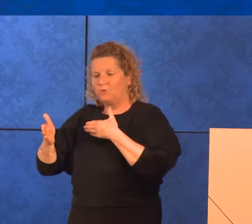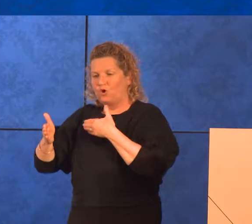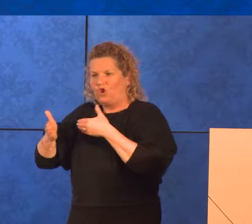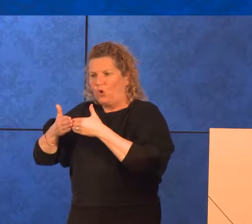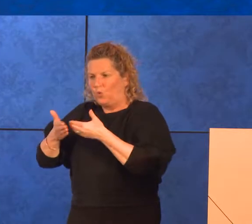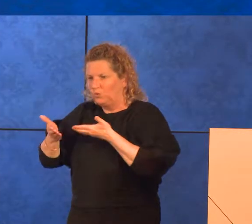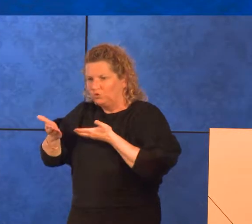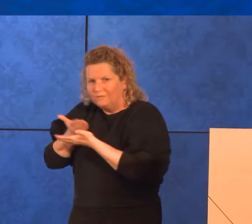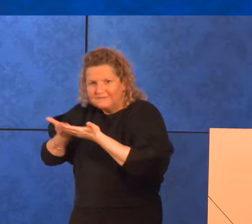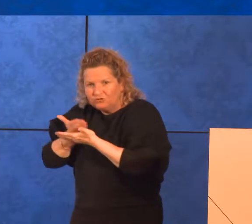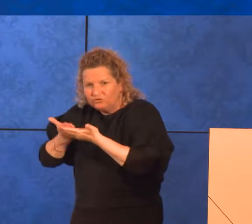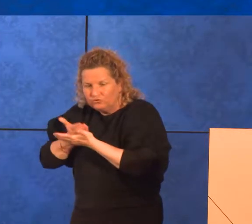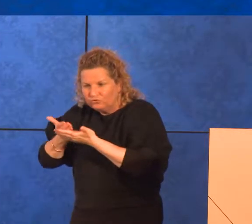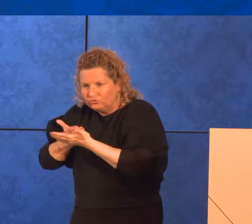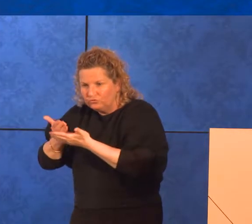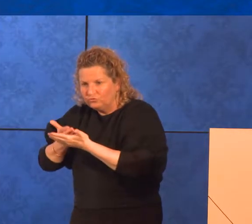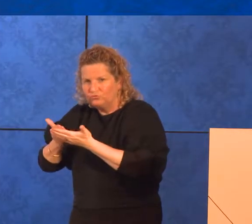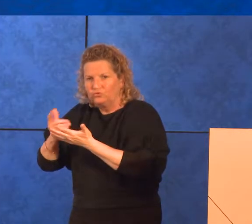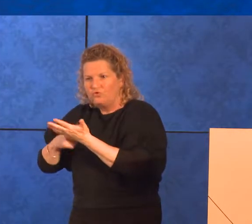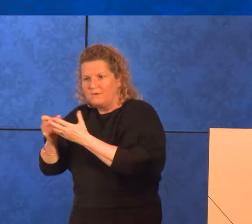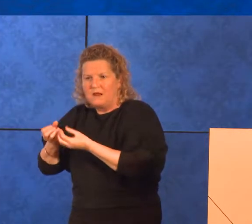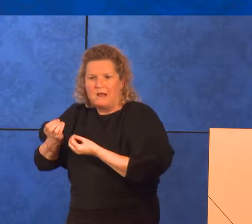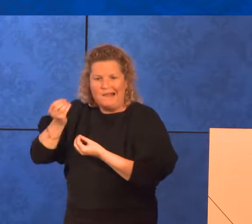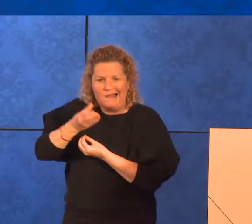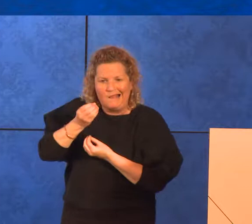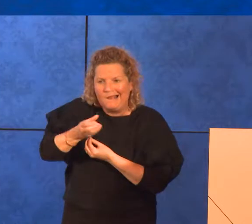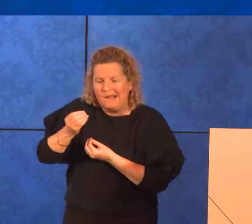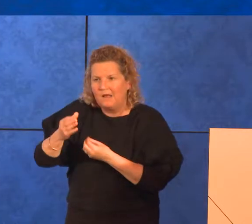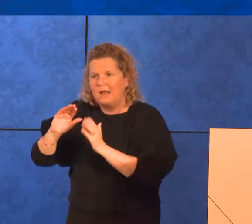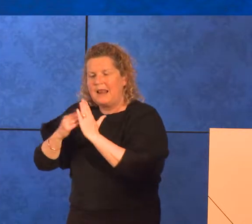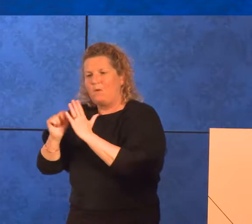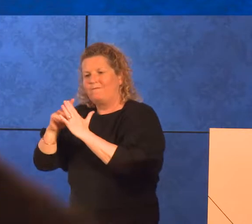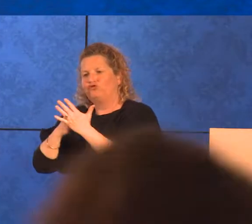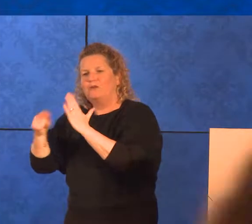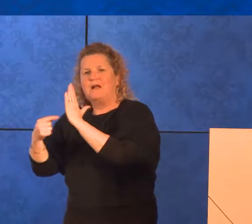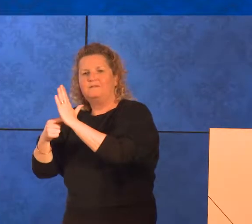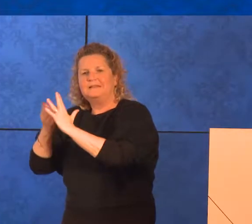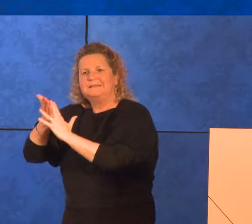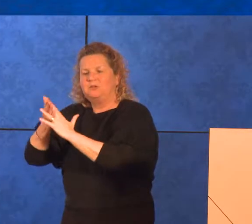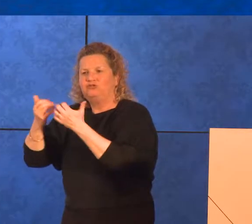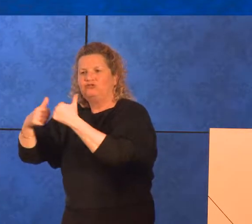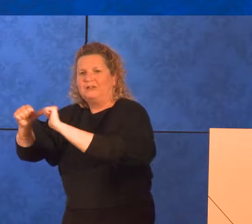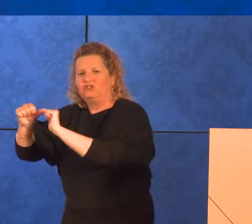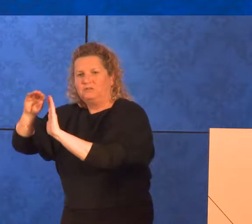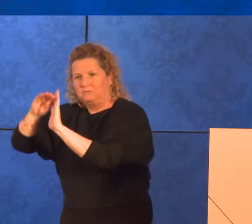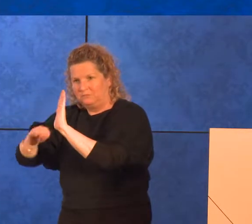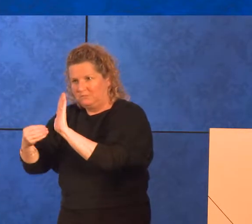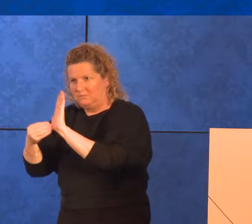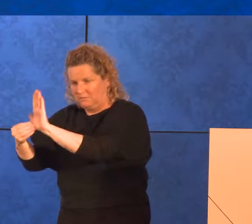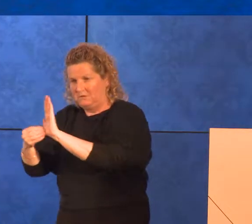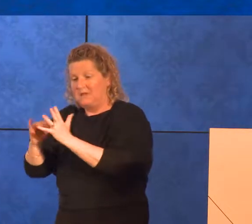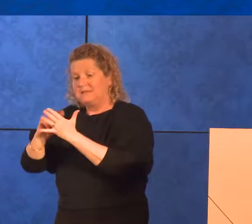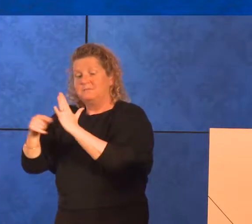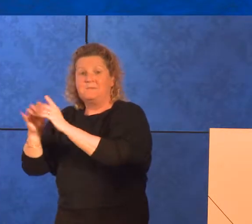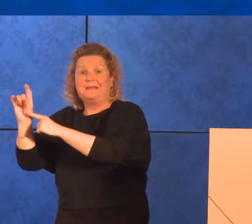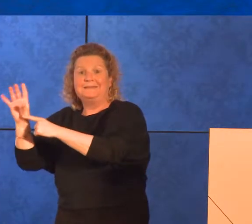the sector that the Commission has been updating us about. There's now a draft accessibility strategy, and on September the 10th,